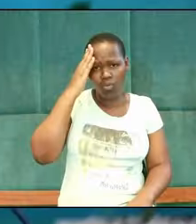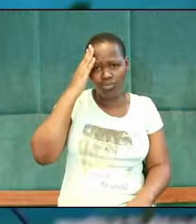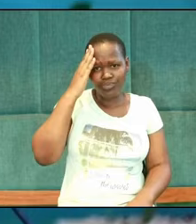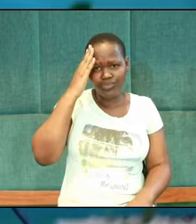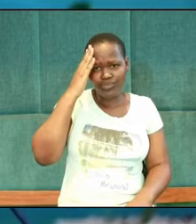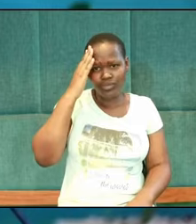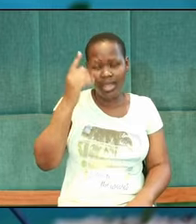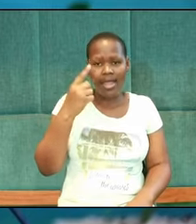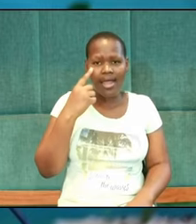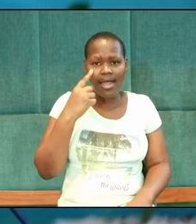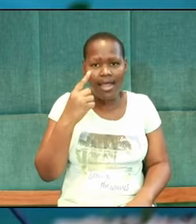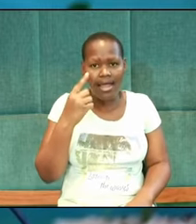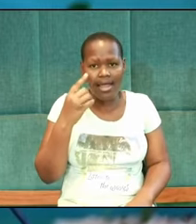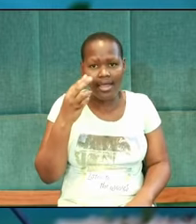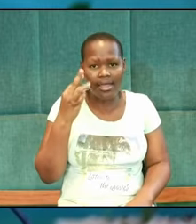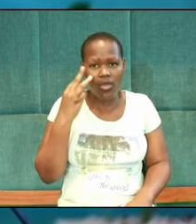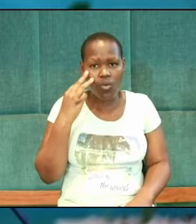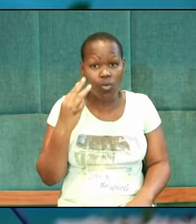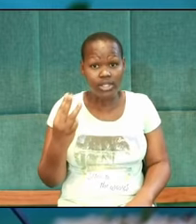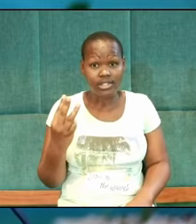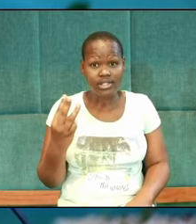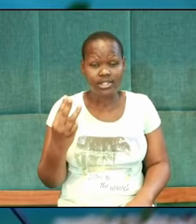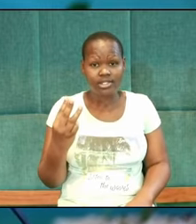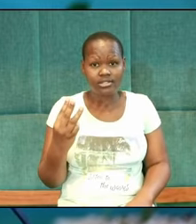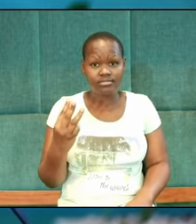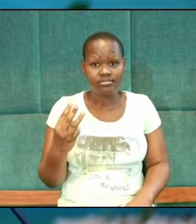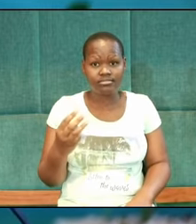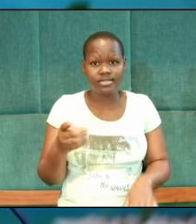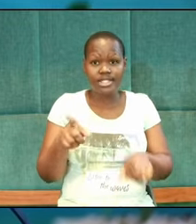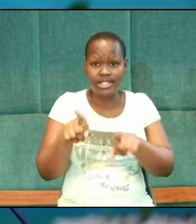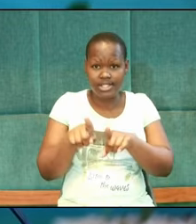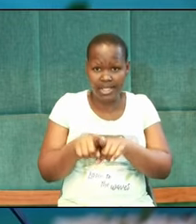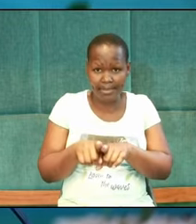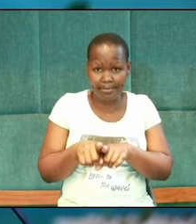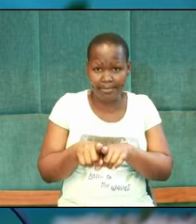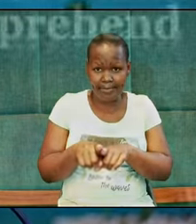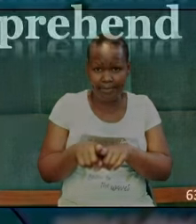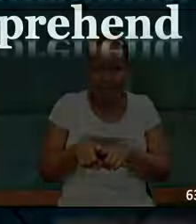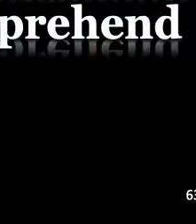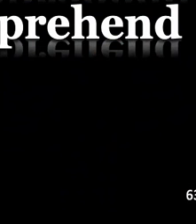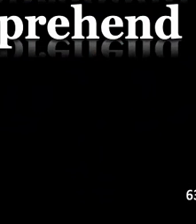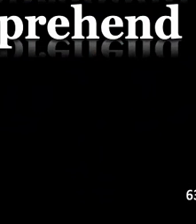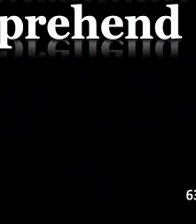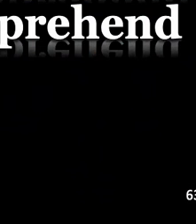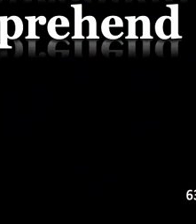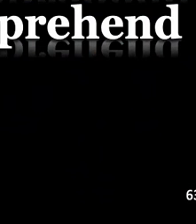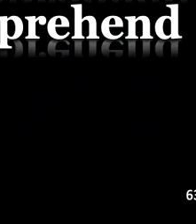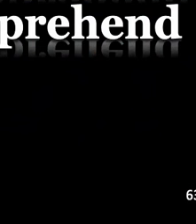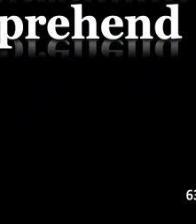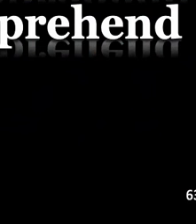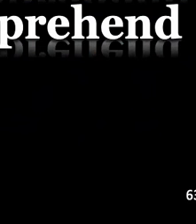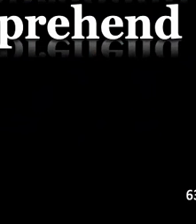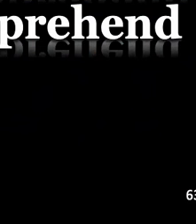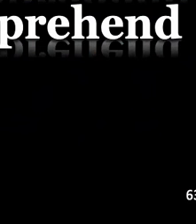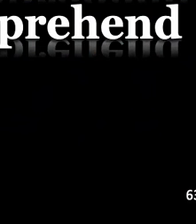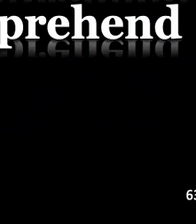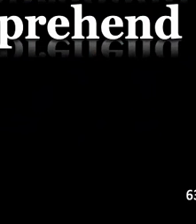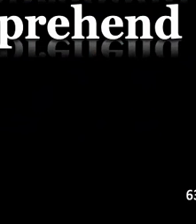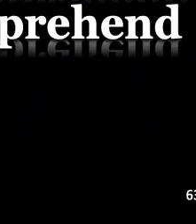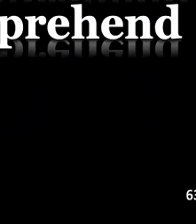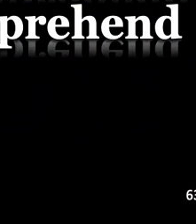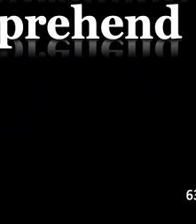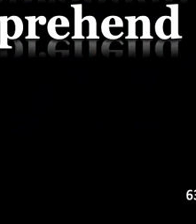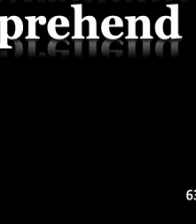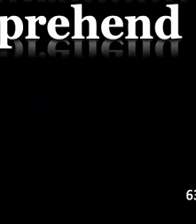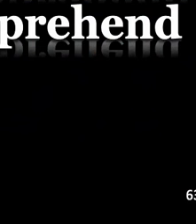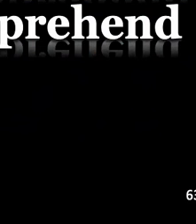the case of Ananias and Sapphira. When they say knowledge, is to study, to comprehend, or relate to